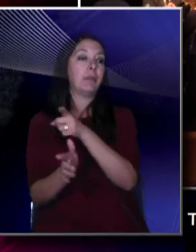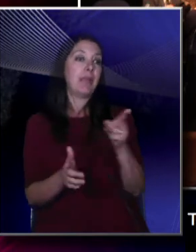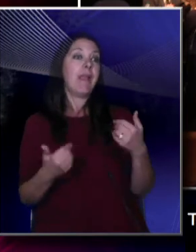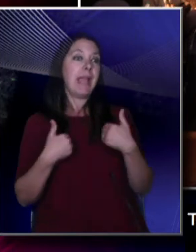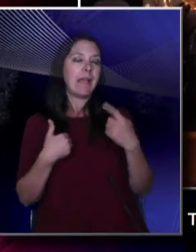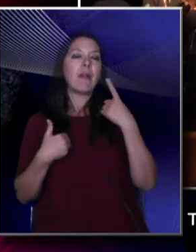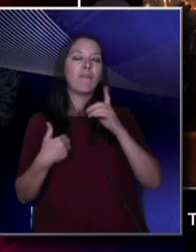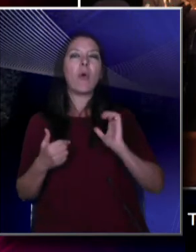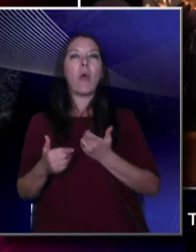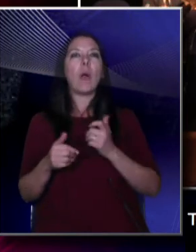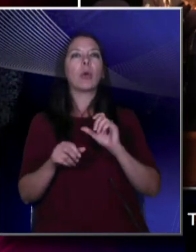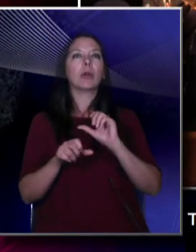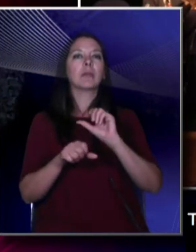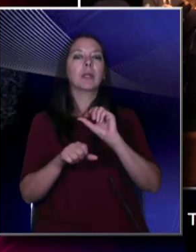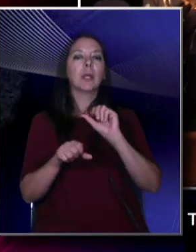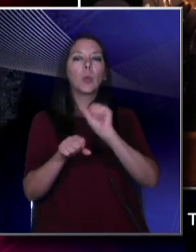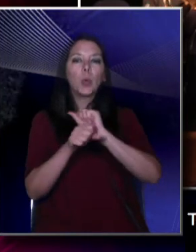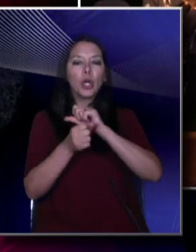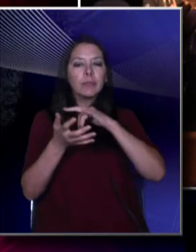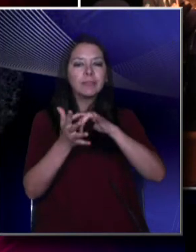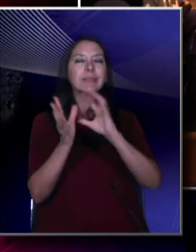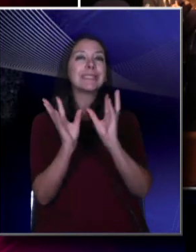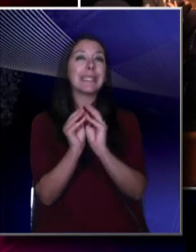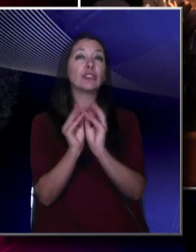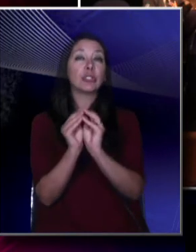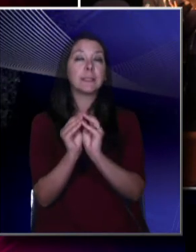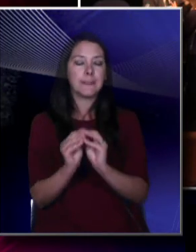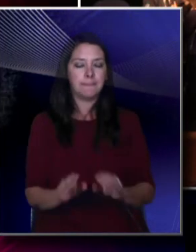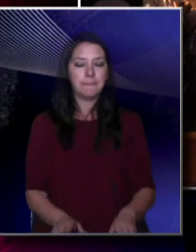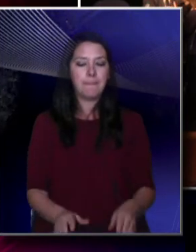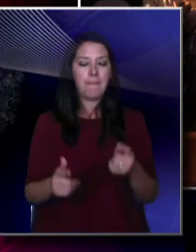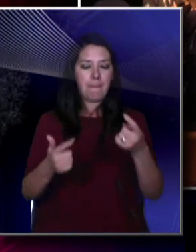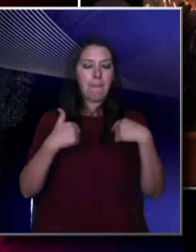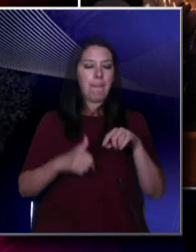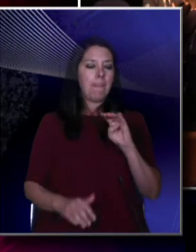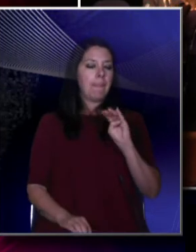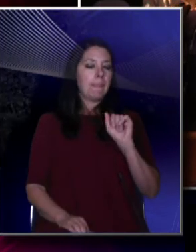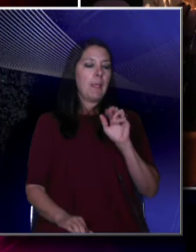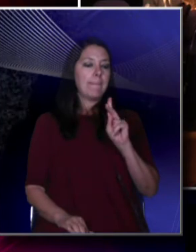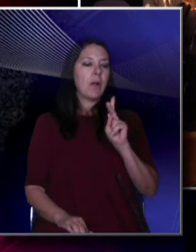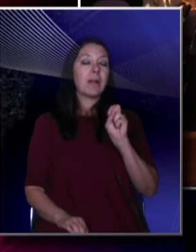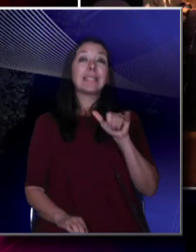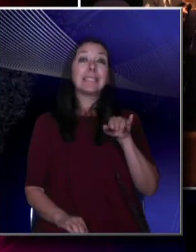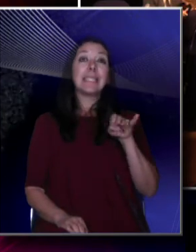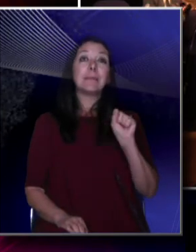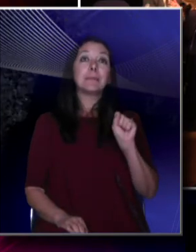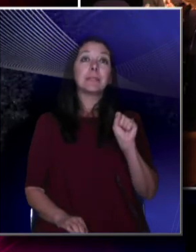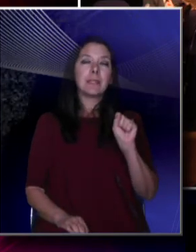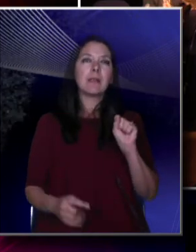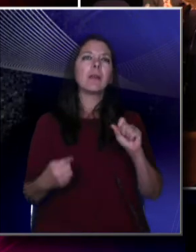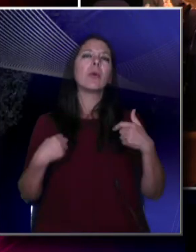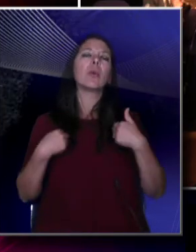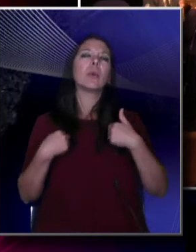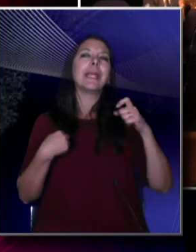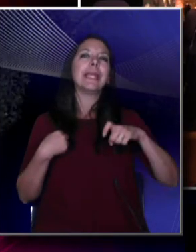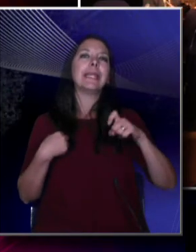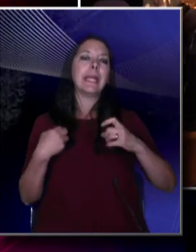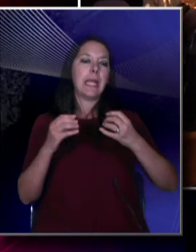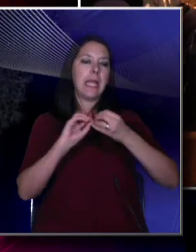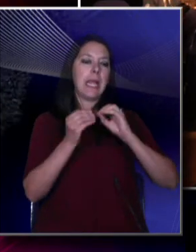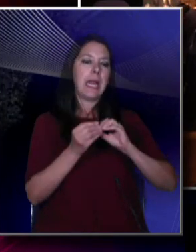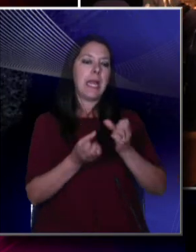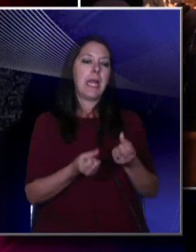that's the game plan. This is Mark Sims here. Dr. Sims? We would need the enrollment of the current